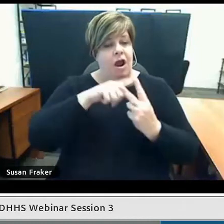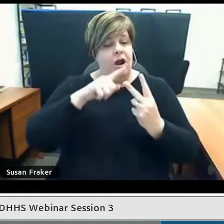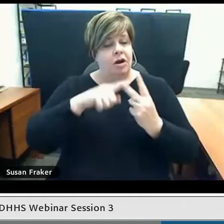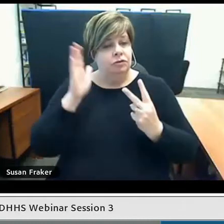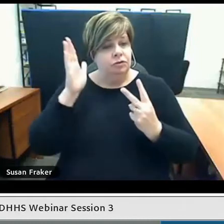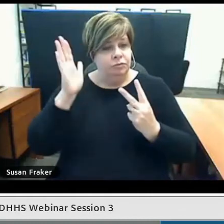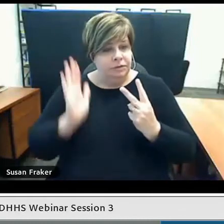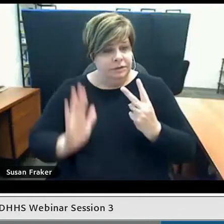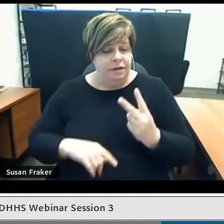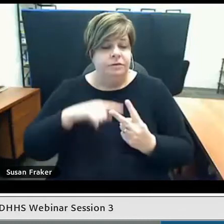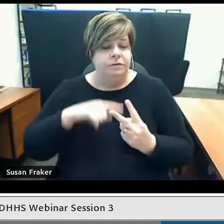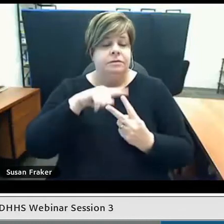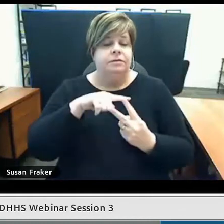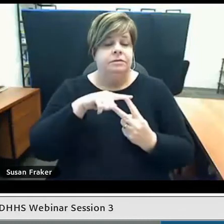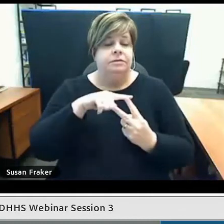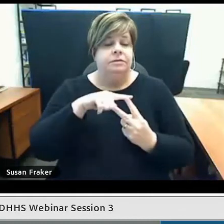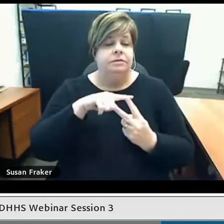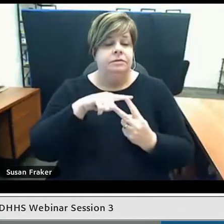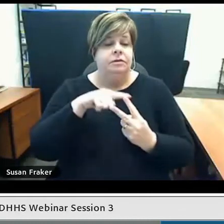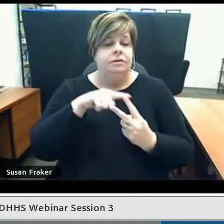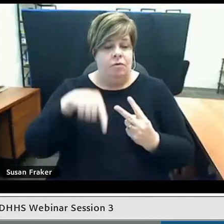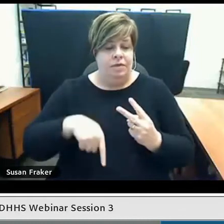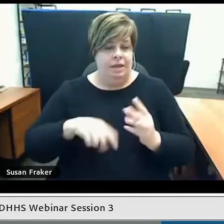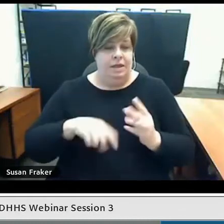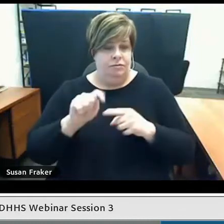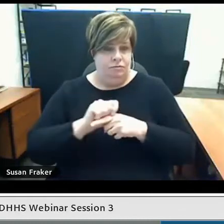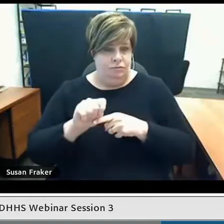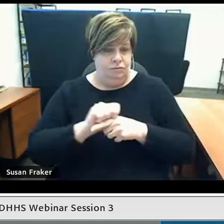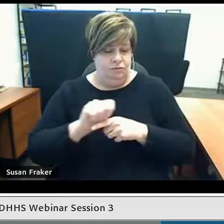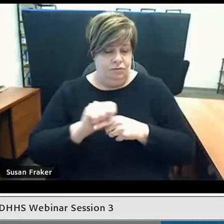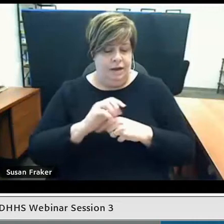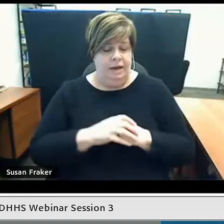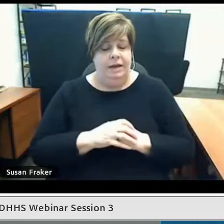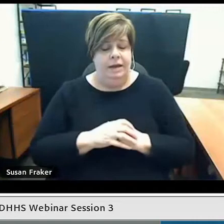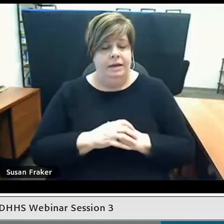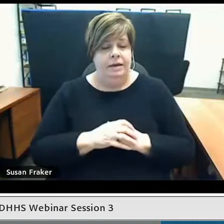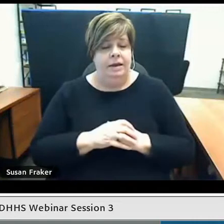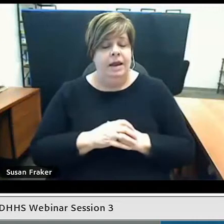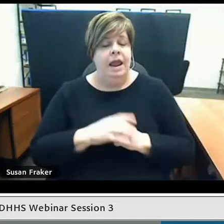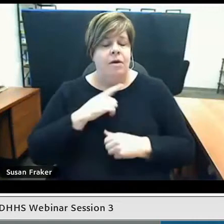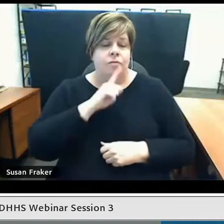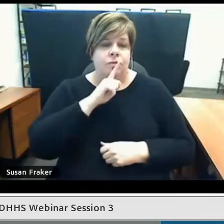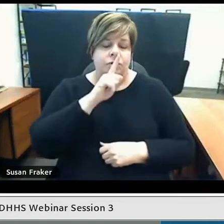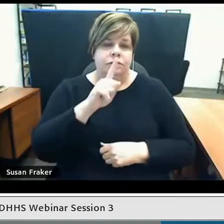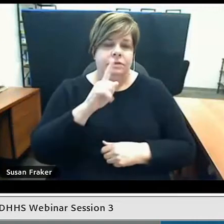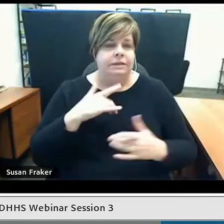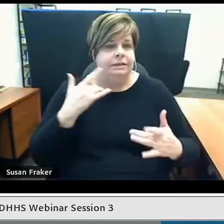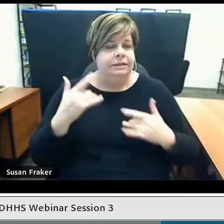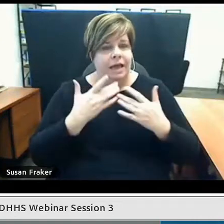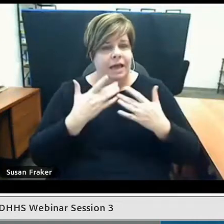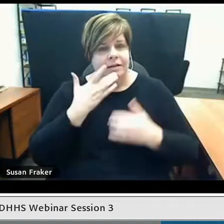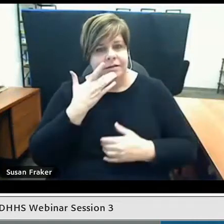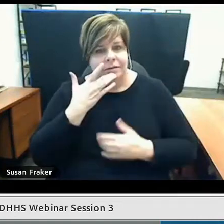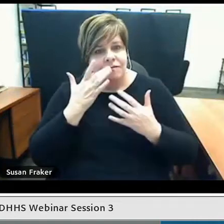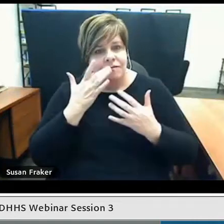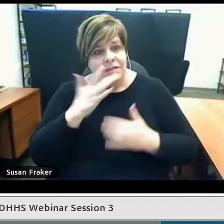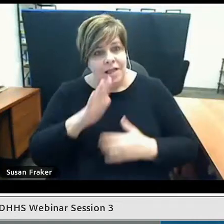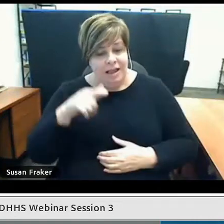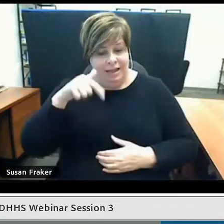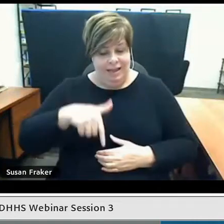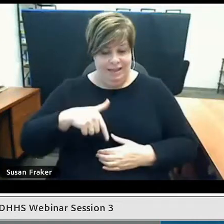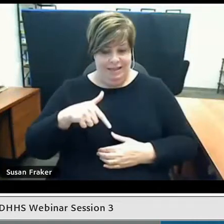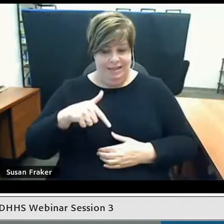presenters for this webinar and Learning Collaborative. And we're really, I think, fortunate in this series